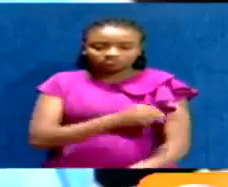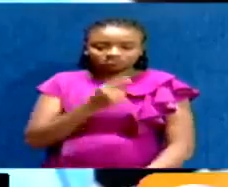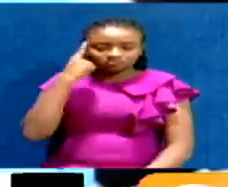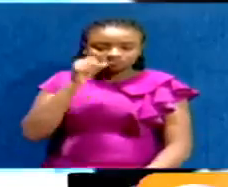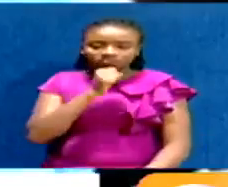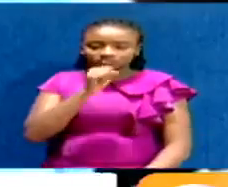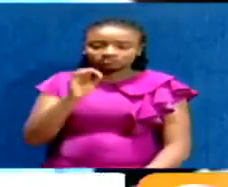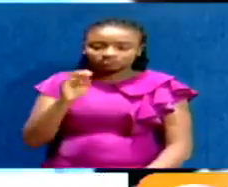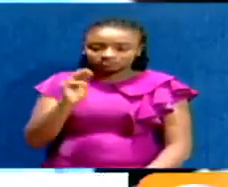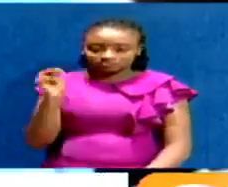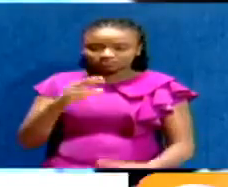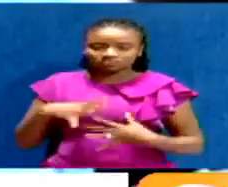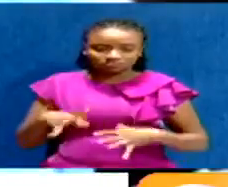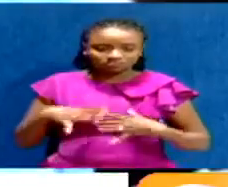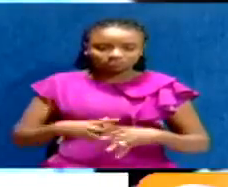million people.